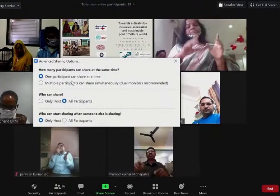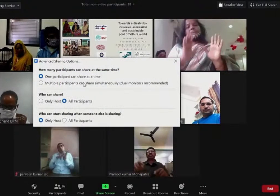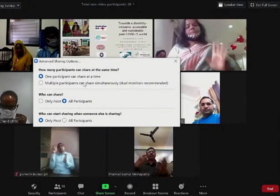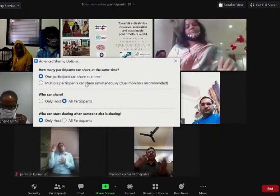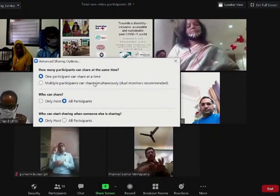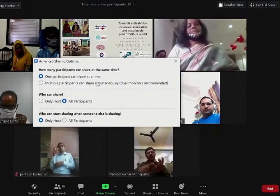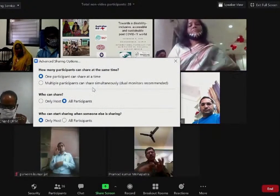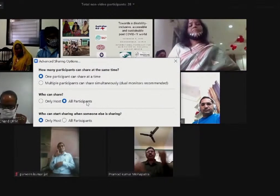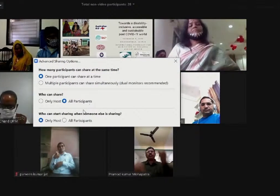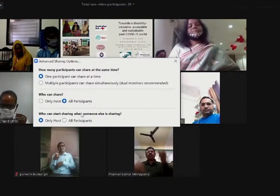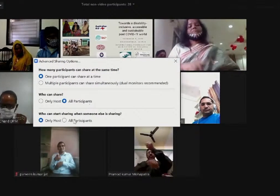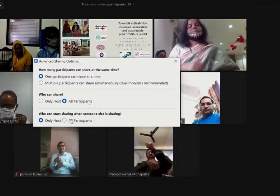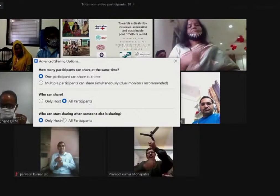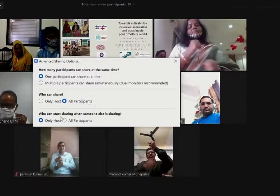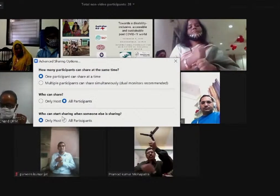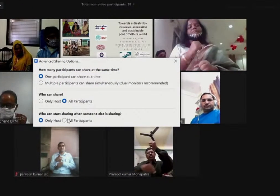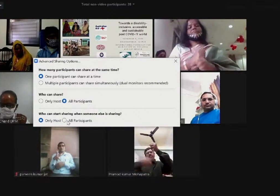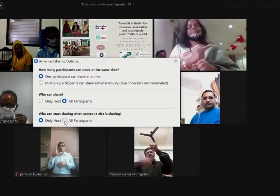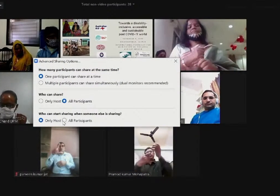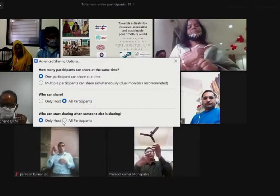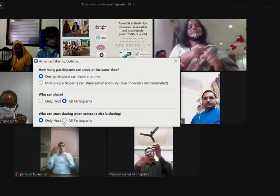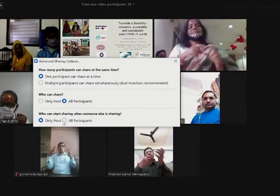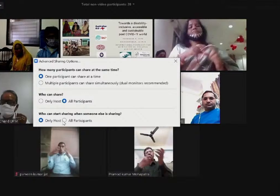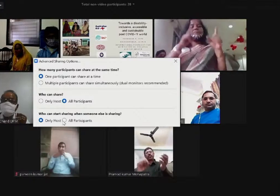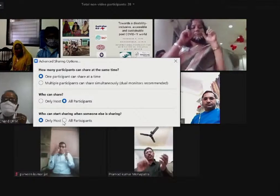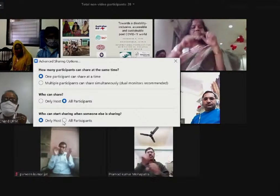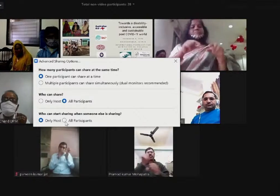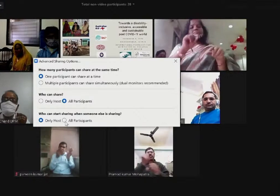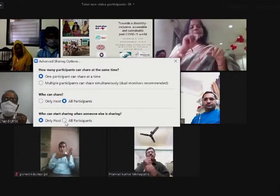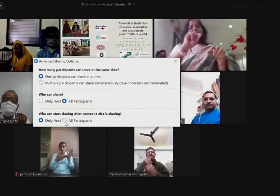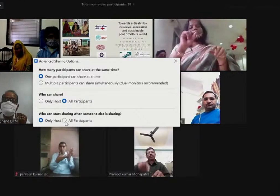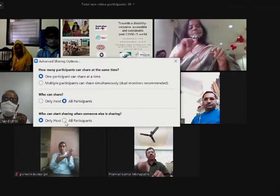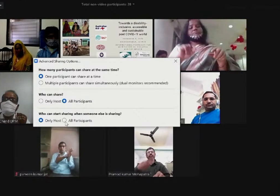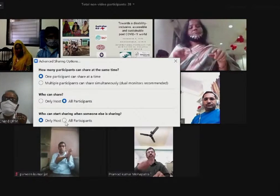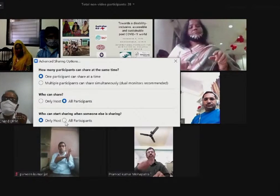are legislative framework for the same.